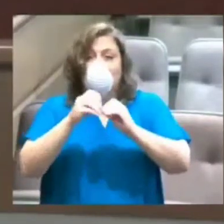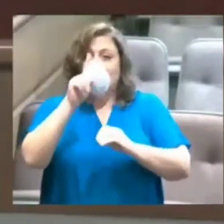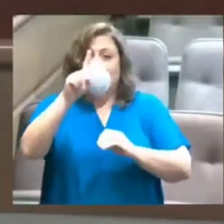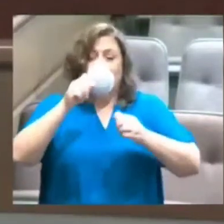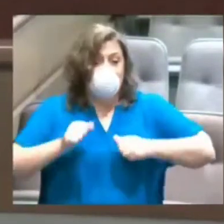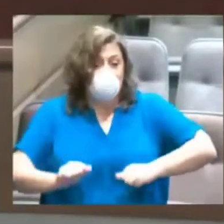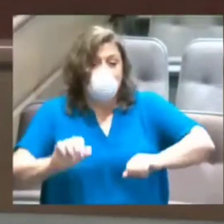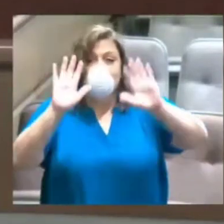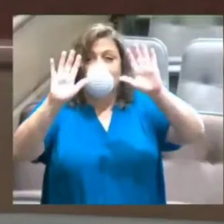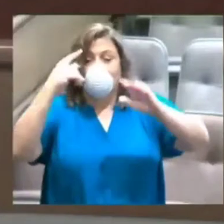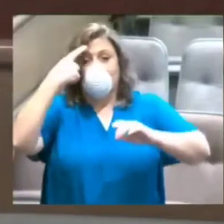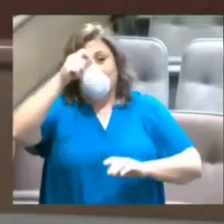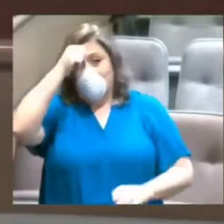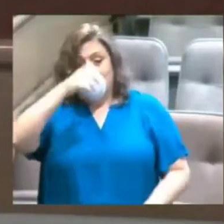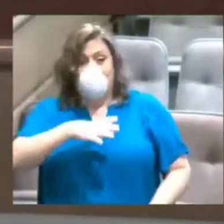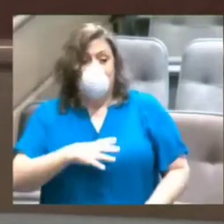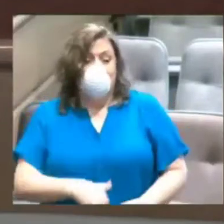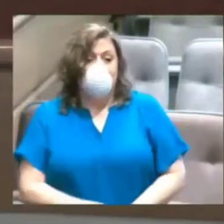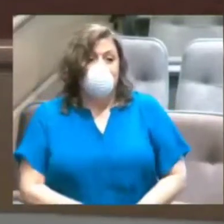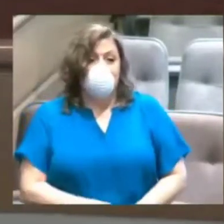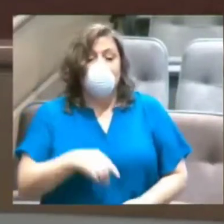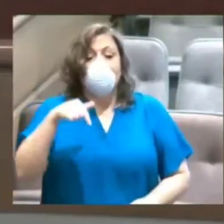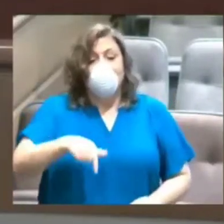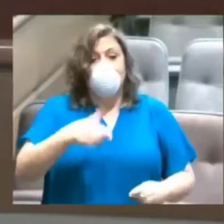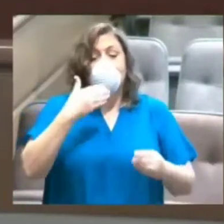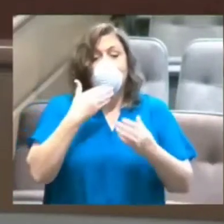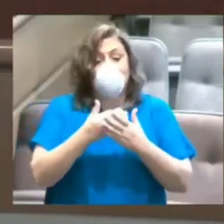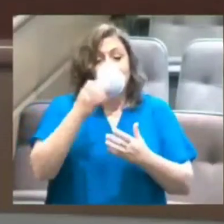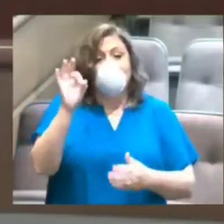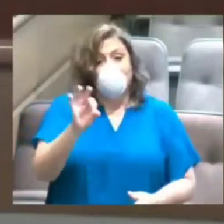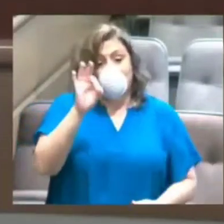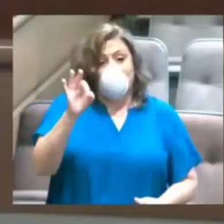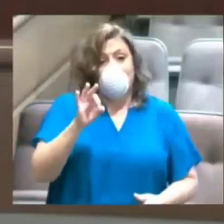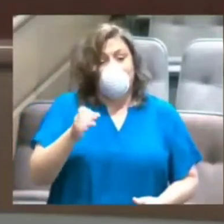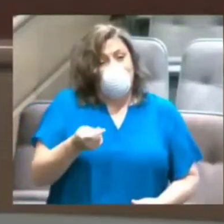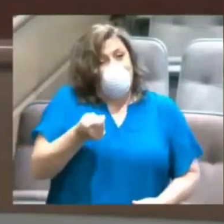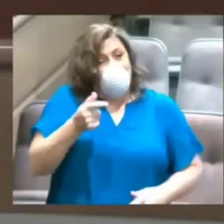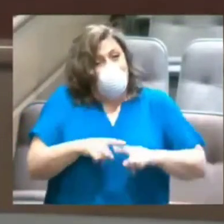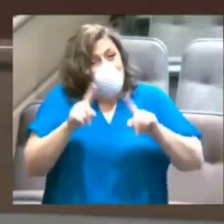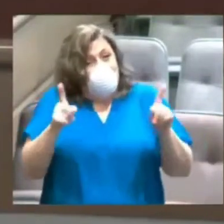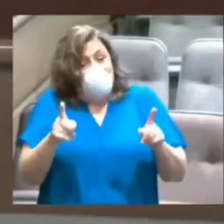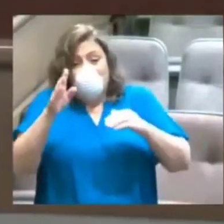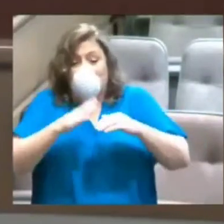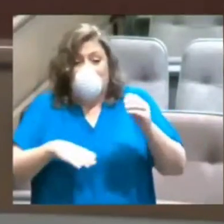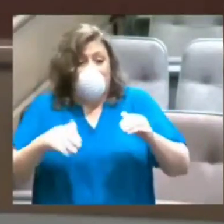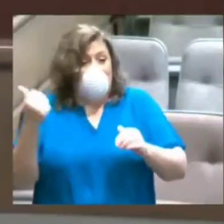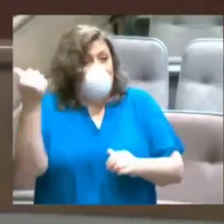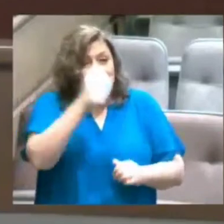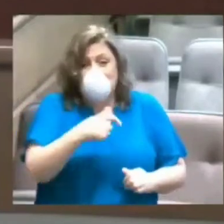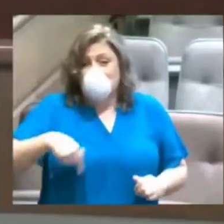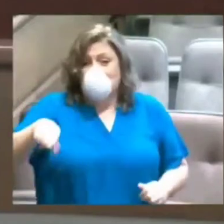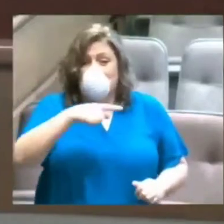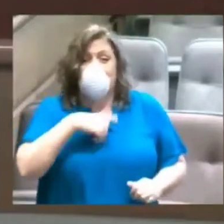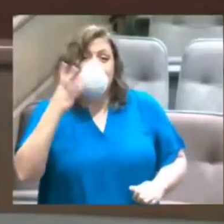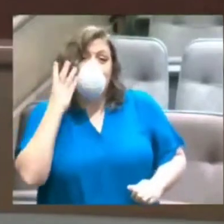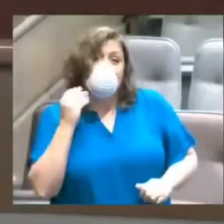mankind. This is a Good Friday much different than any of us have